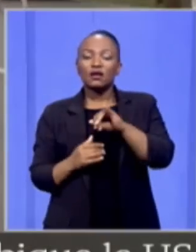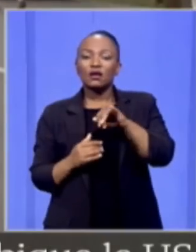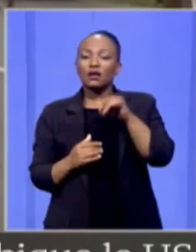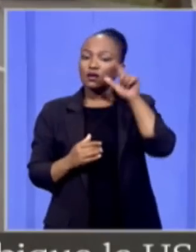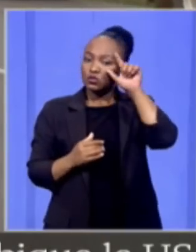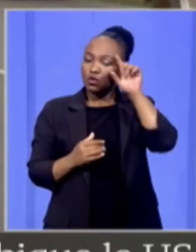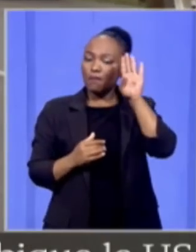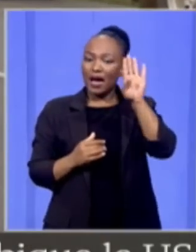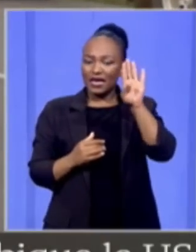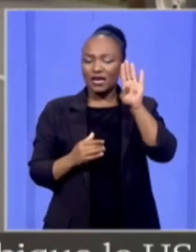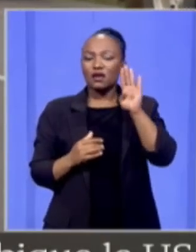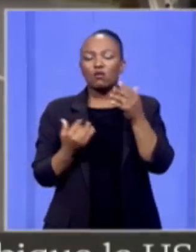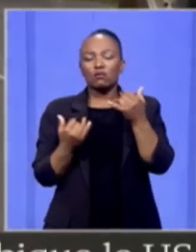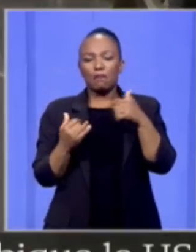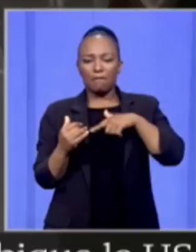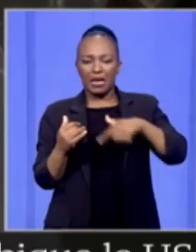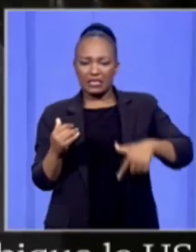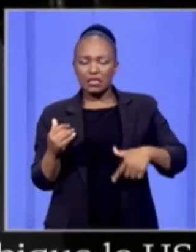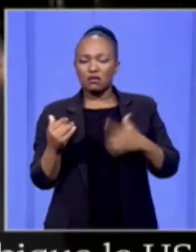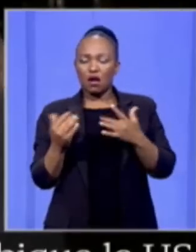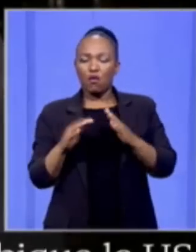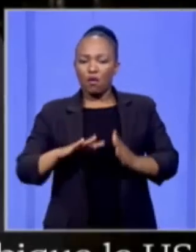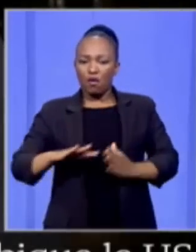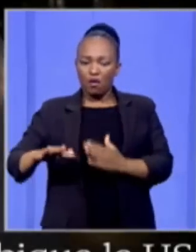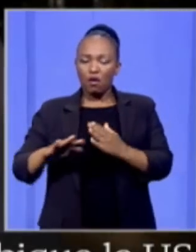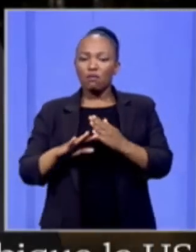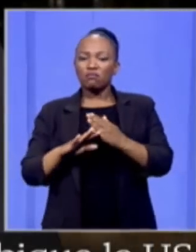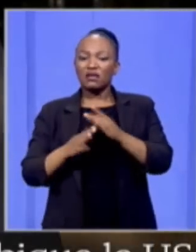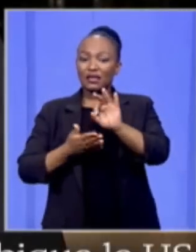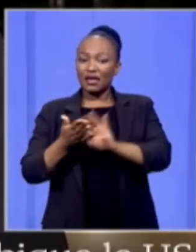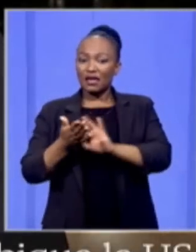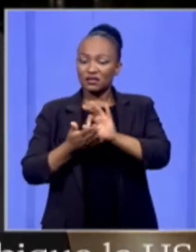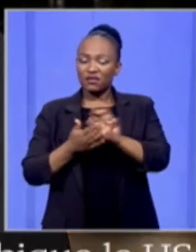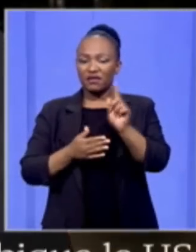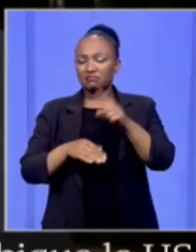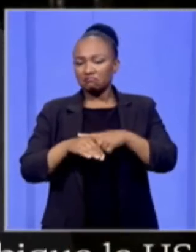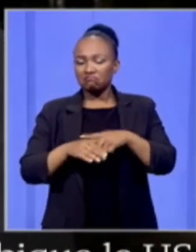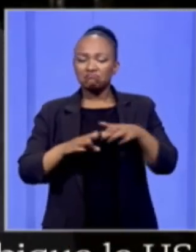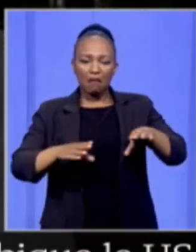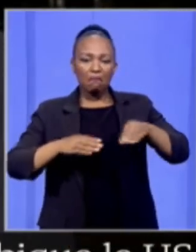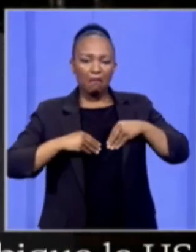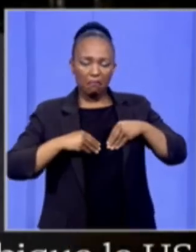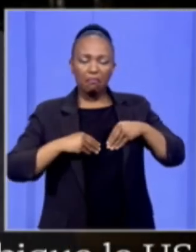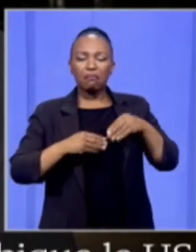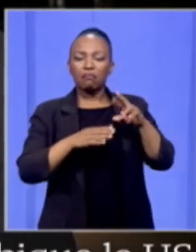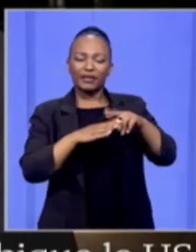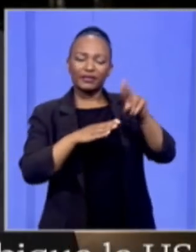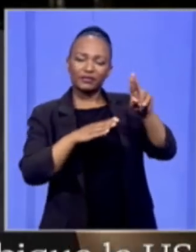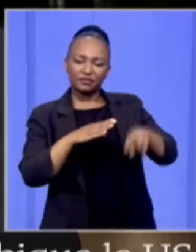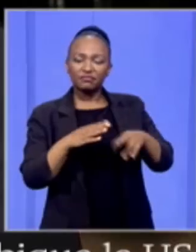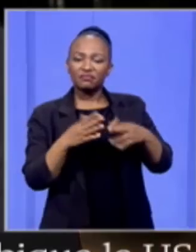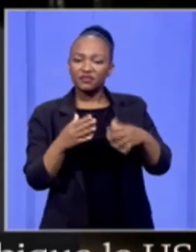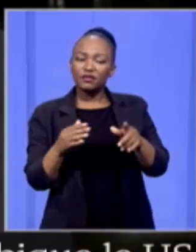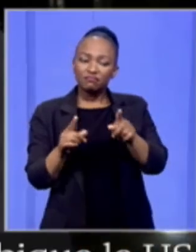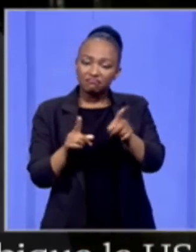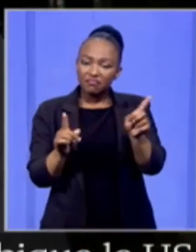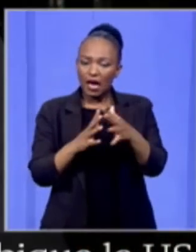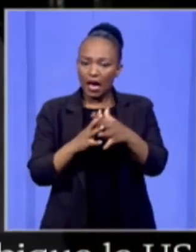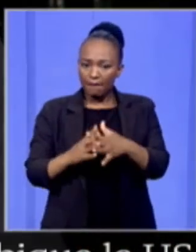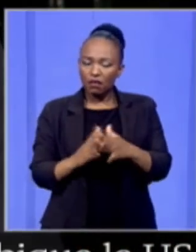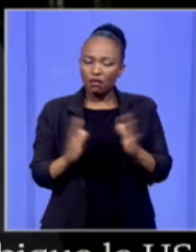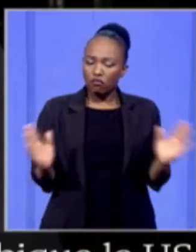Biden o ile a bua kgetlo la pele ka mora dikgetho a amohela sephetho sa dikgetho a bile a kgothaletsa ma-Amerika hore